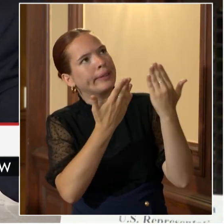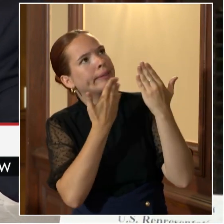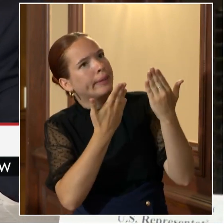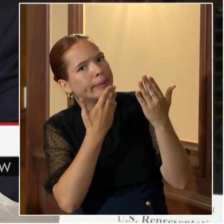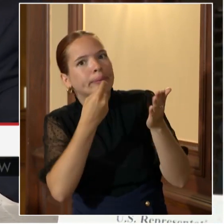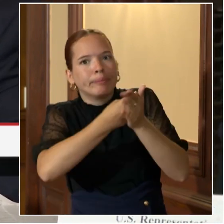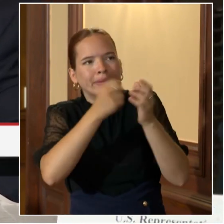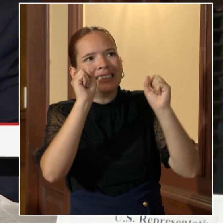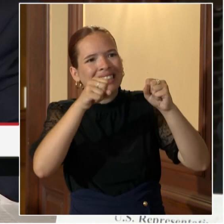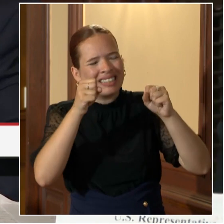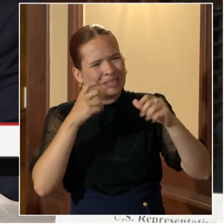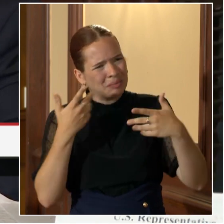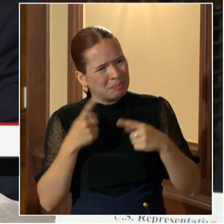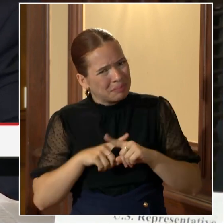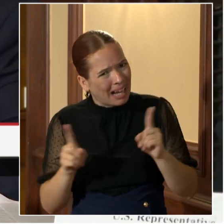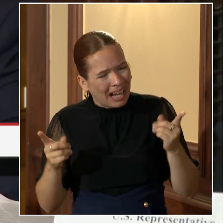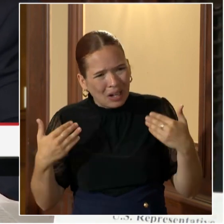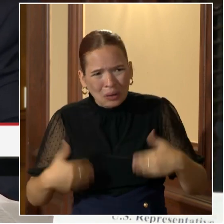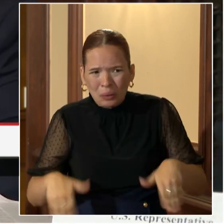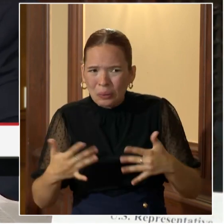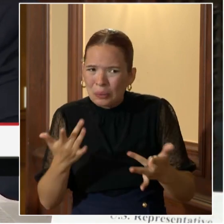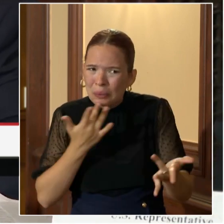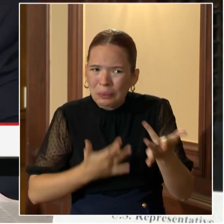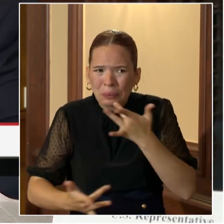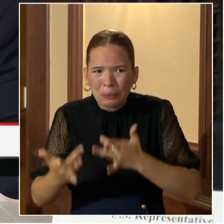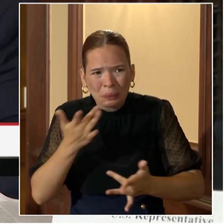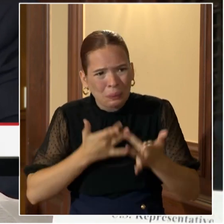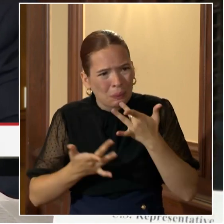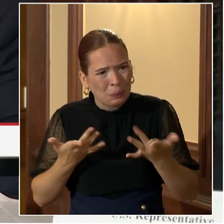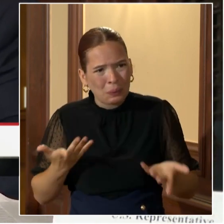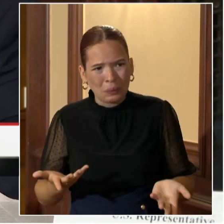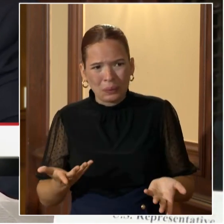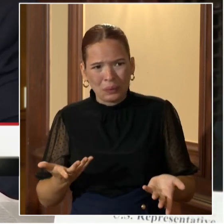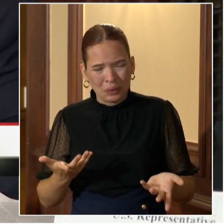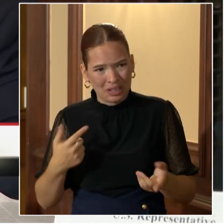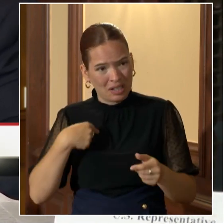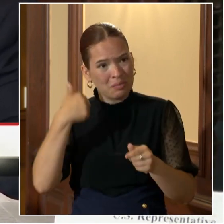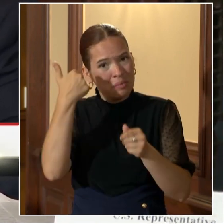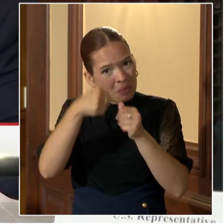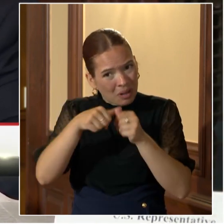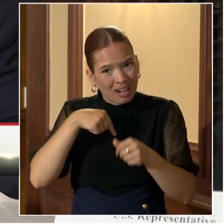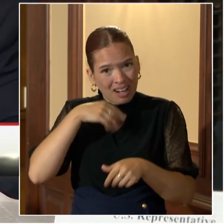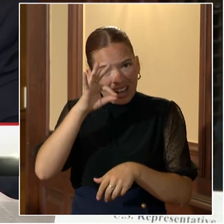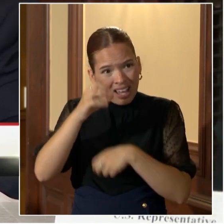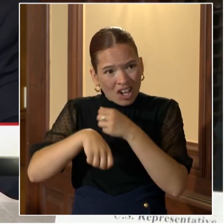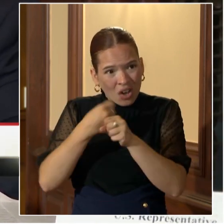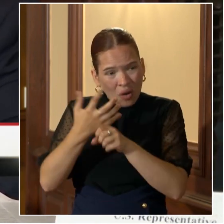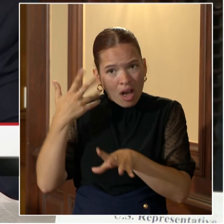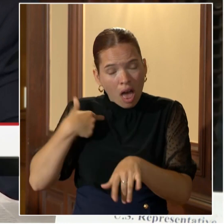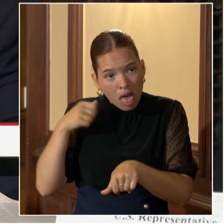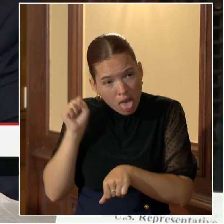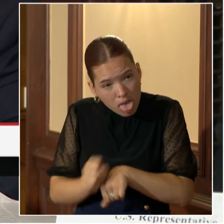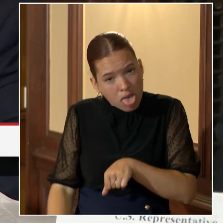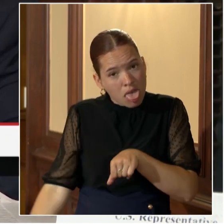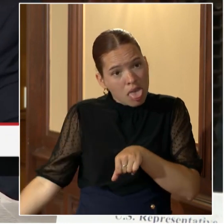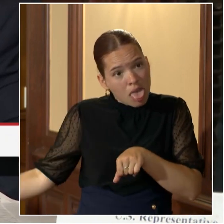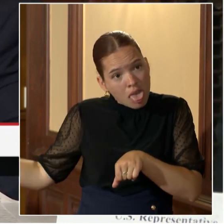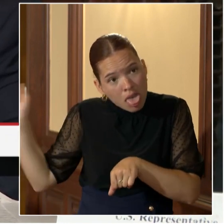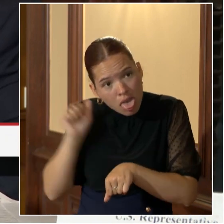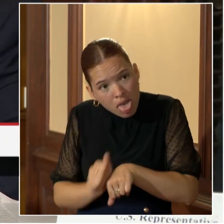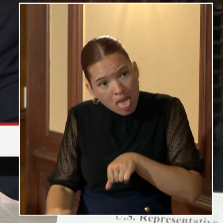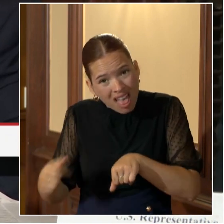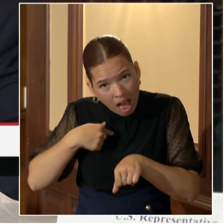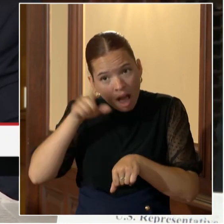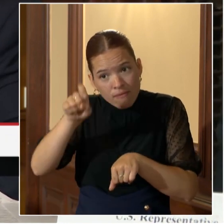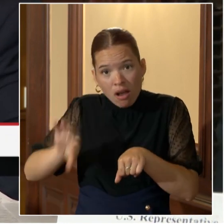had my job, I paid for everything out of my own pocket, everything. When the council went